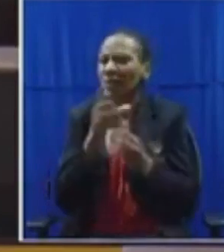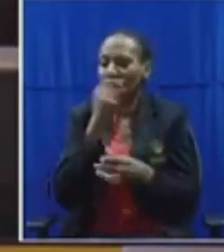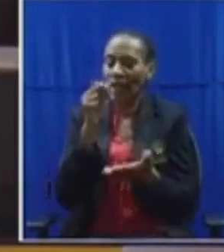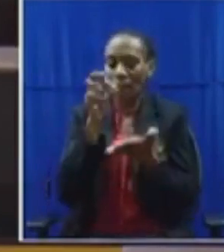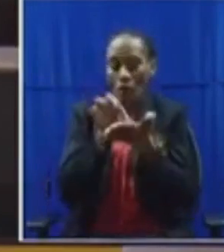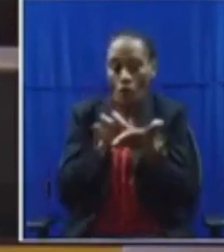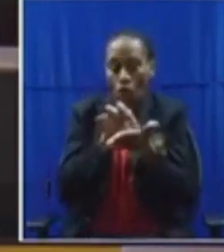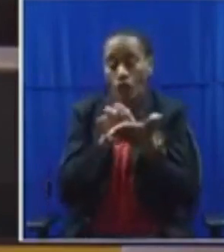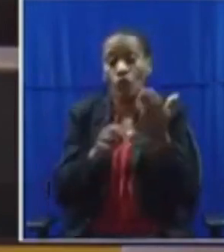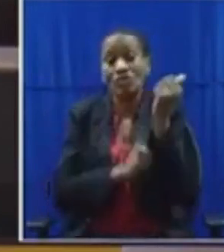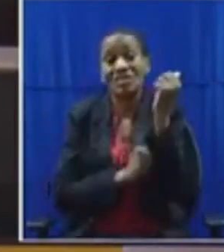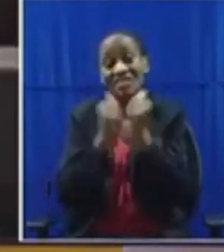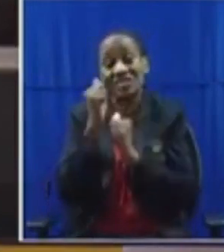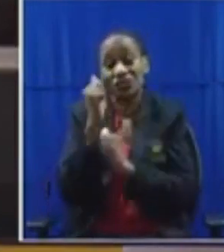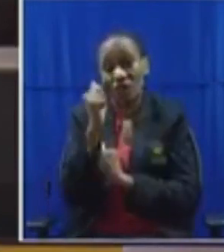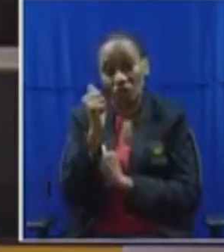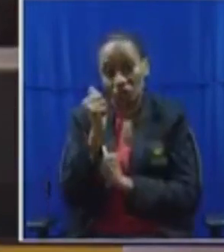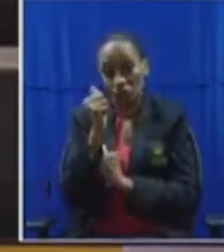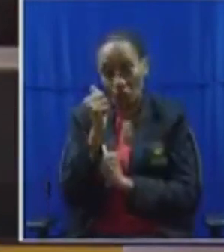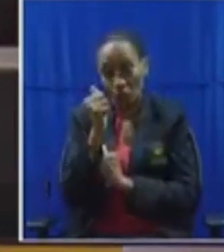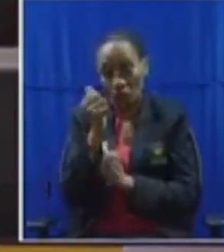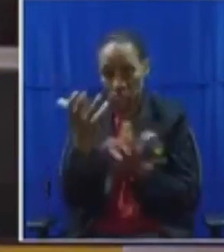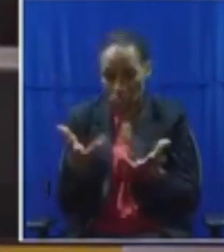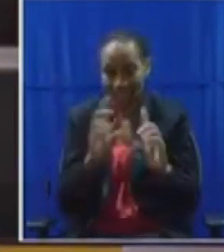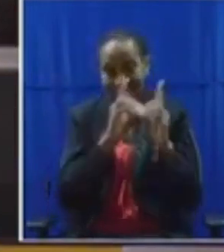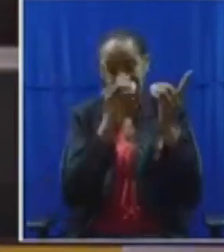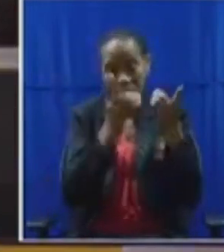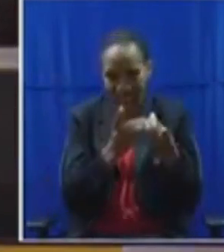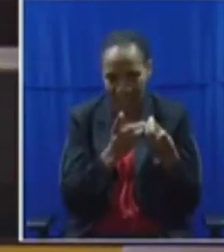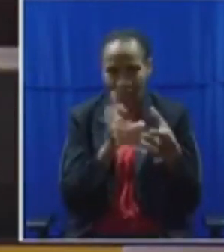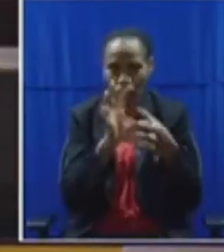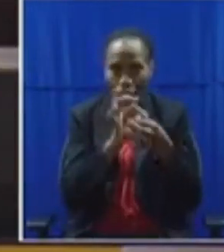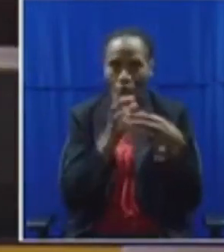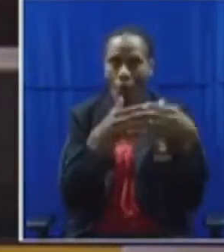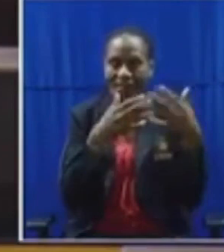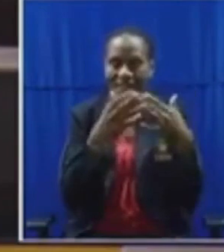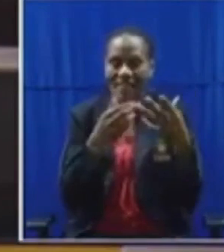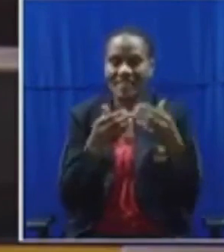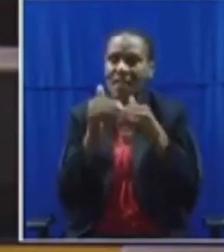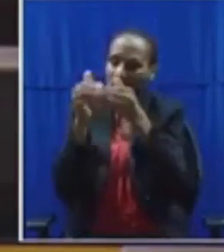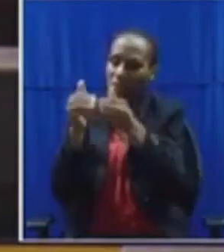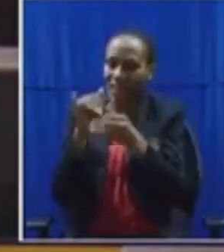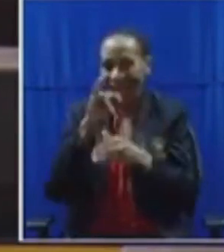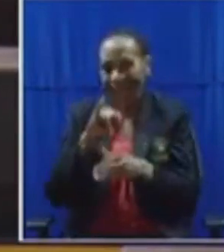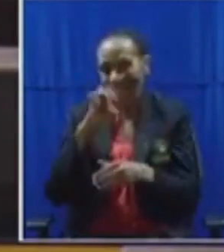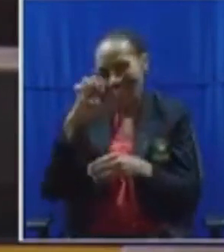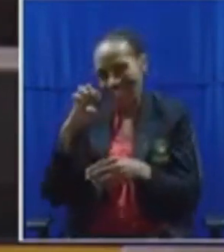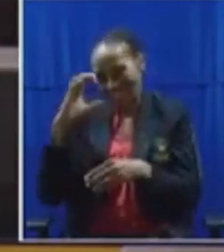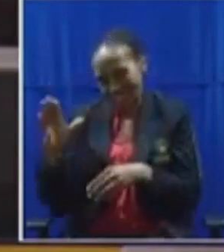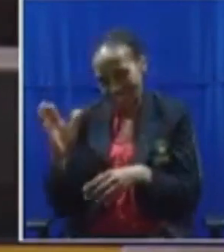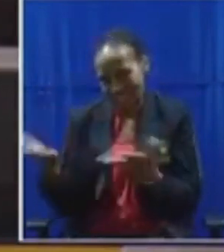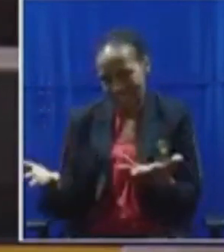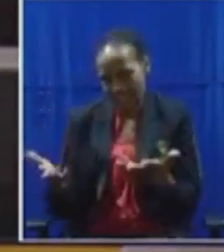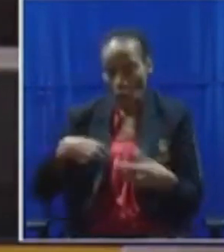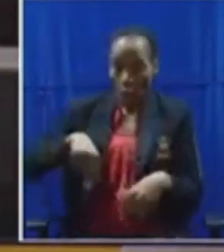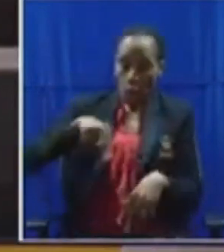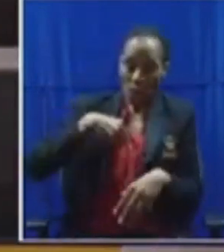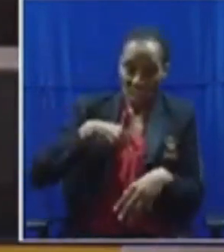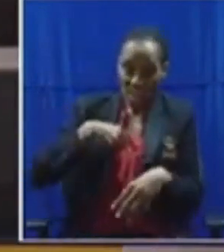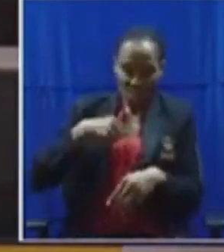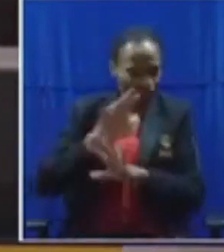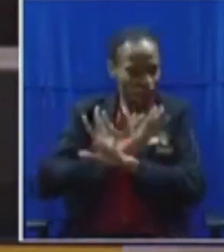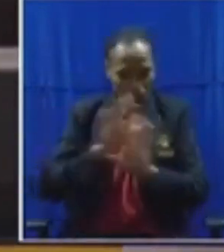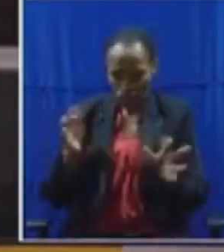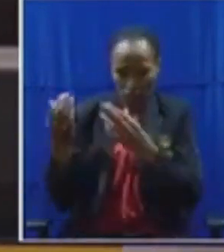And the Department of Home Affairs hosts the vote of the IEC. We are not responsible